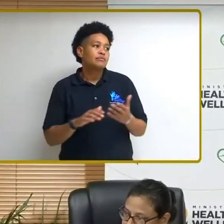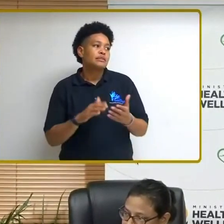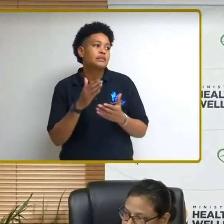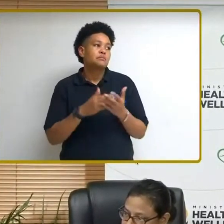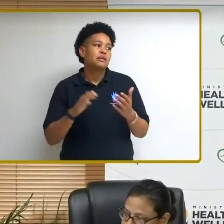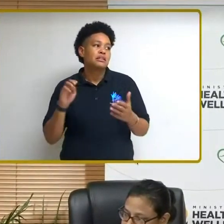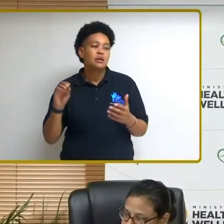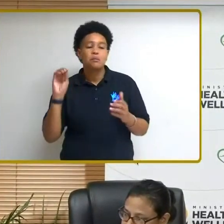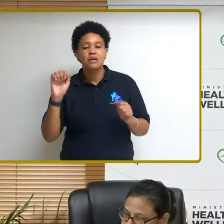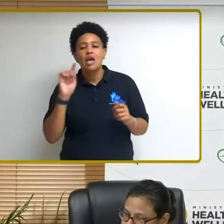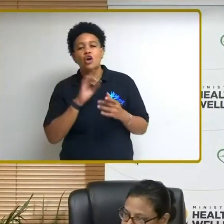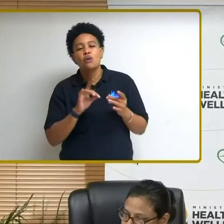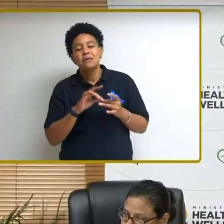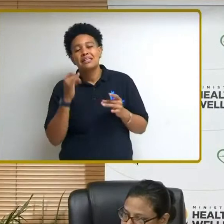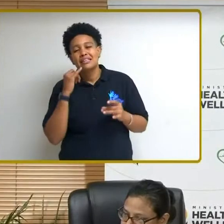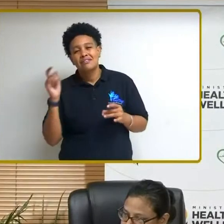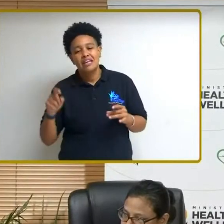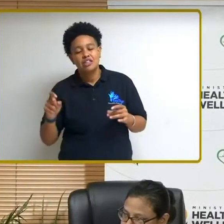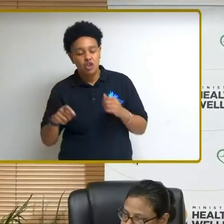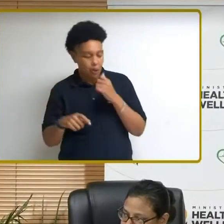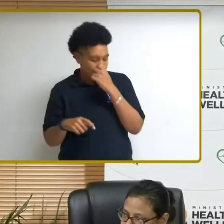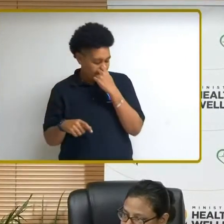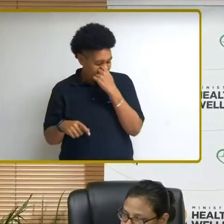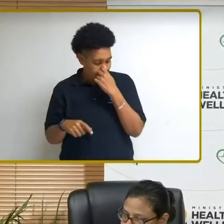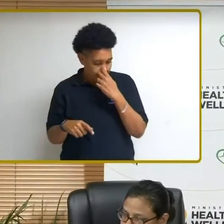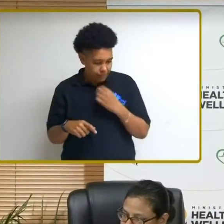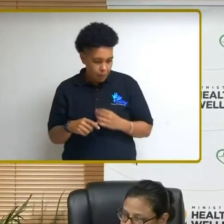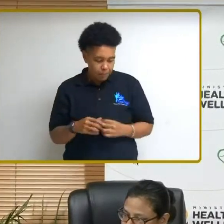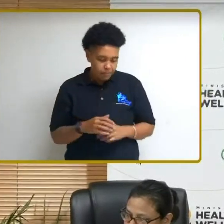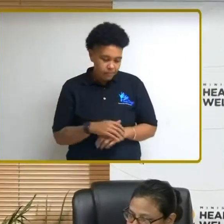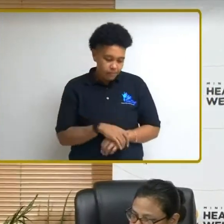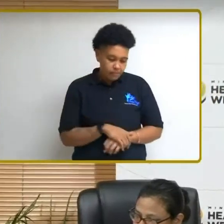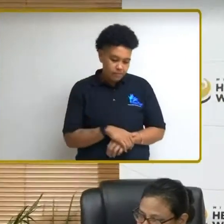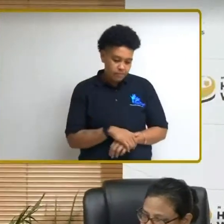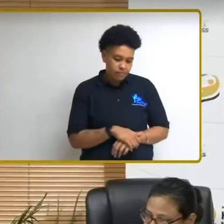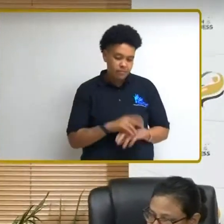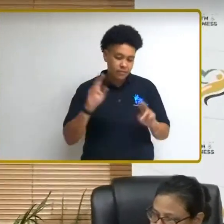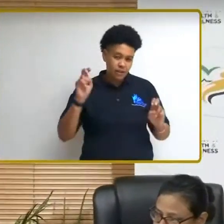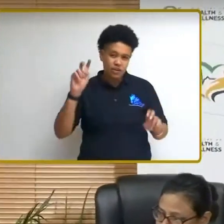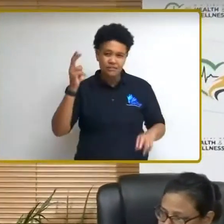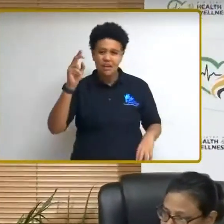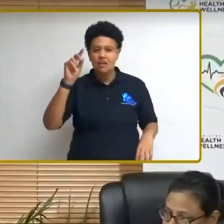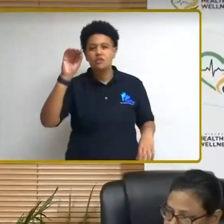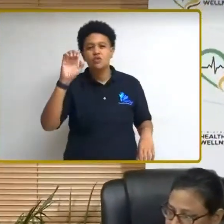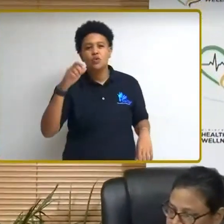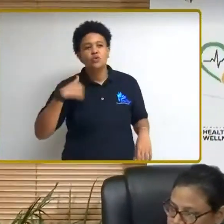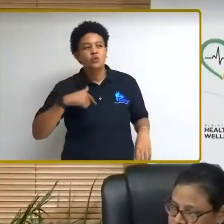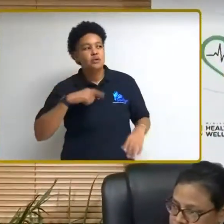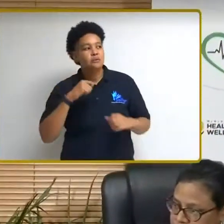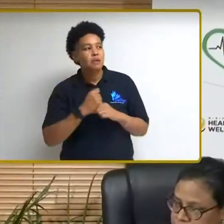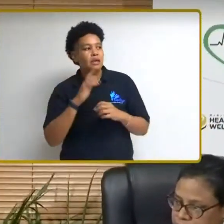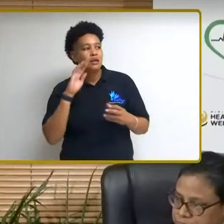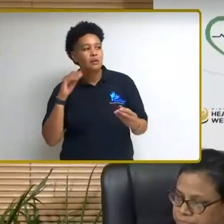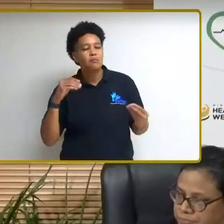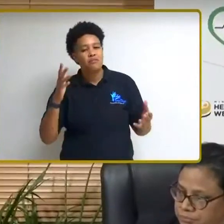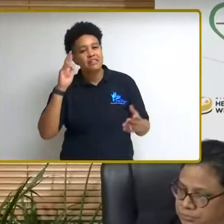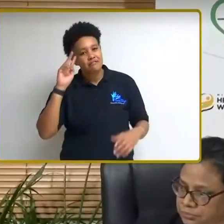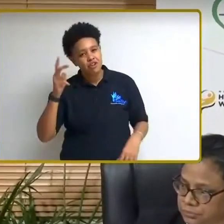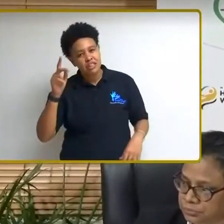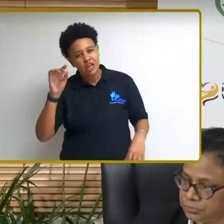comment on if necessary, but the the issue of the second dose, yes, we are making provisions for